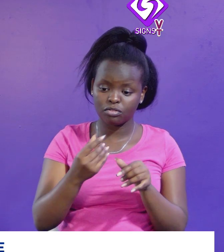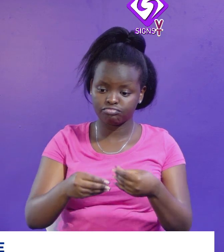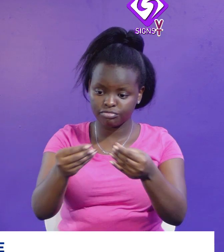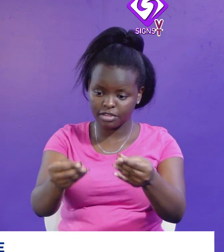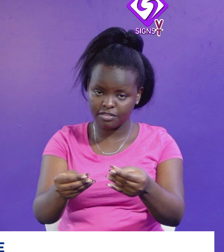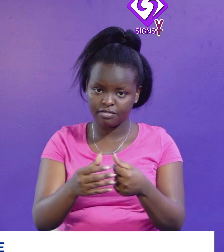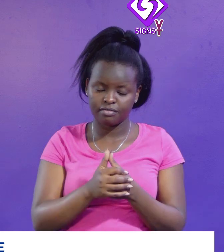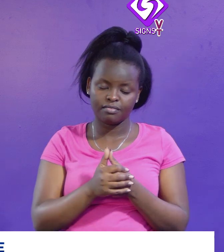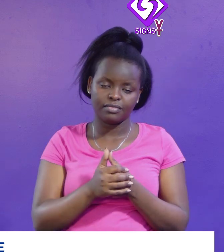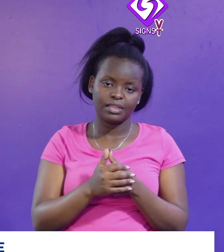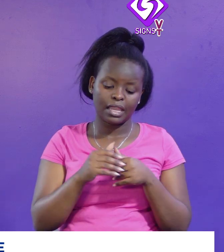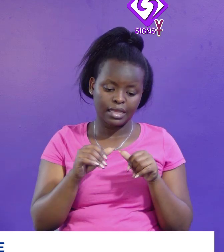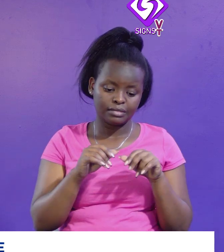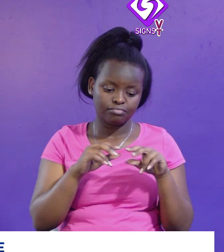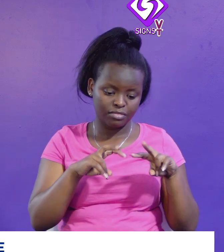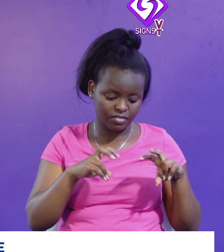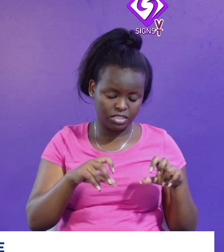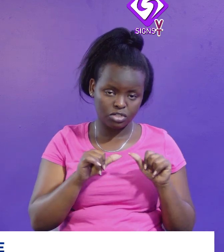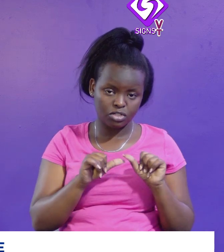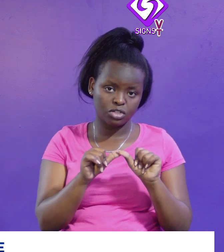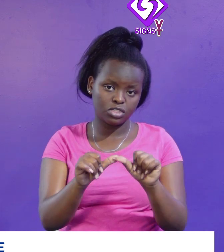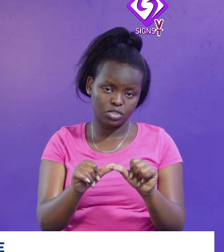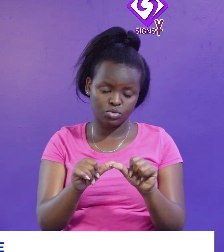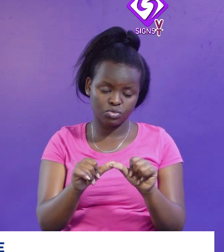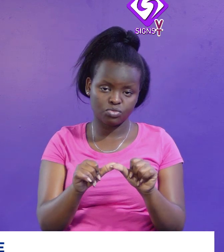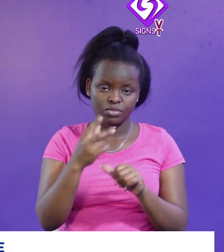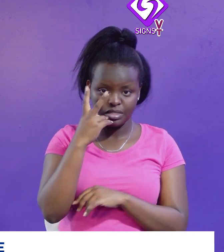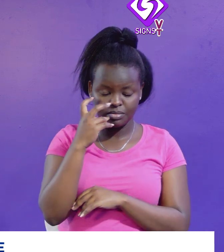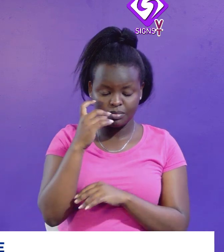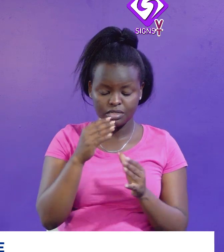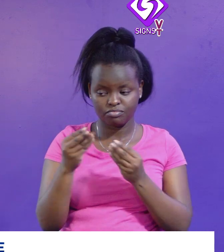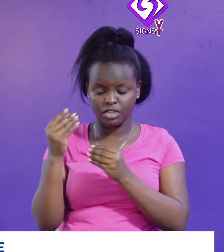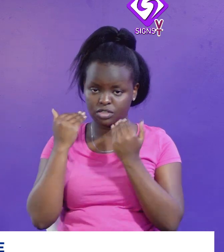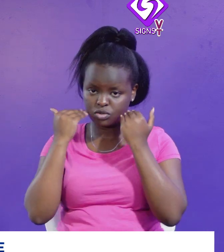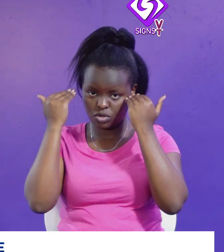ongoing and the suspect is expected to be charged in court.